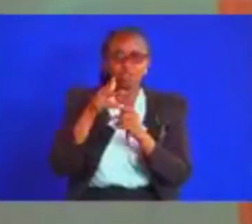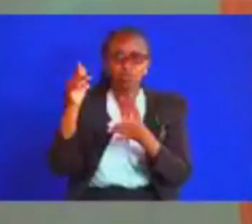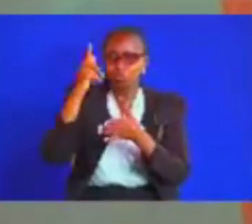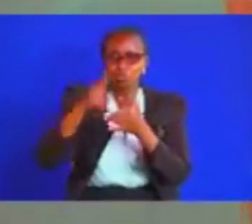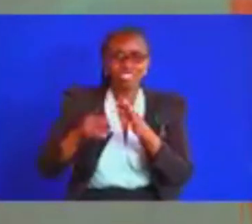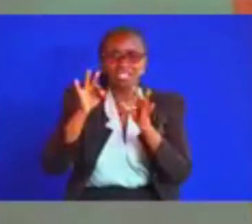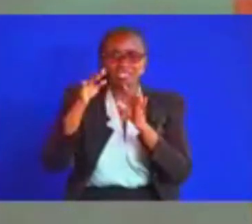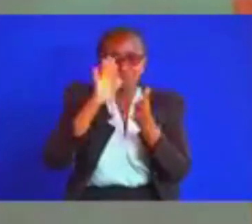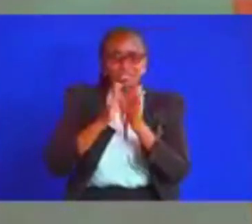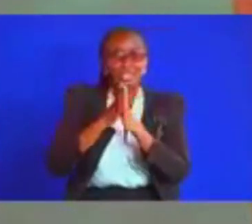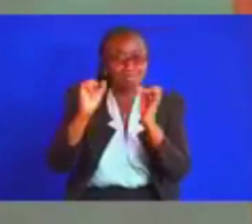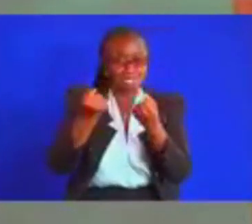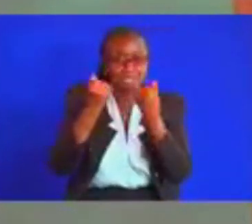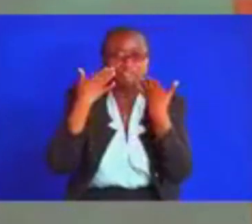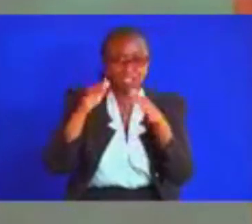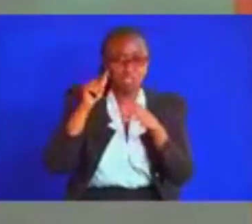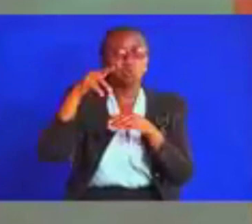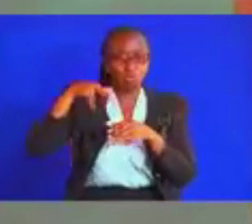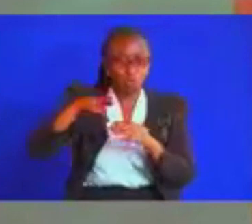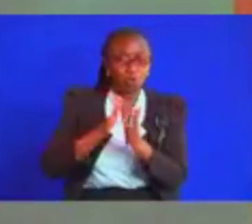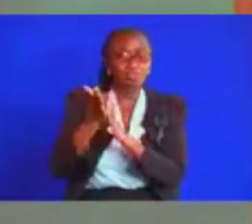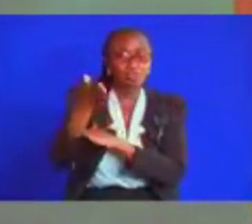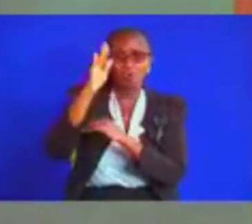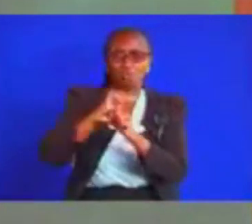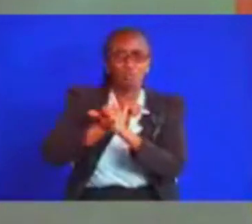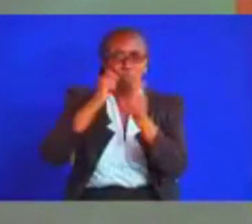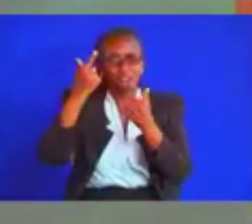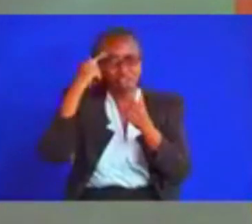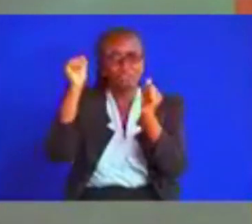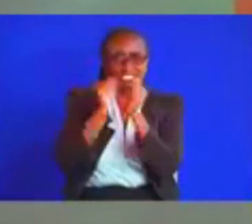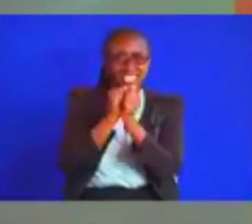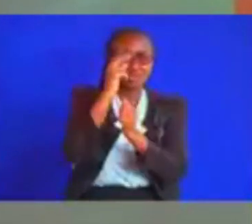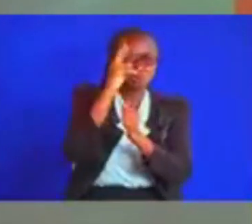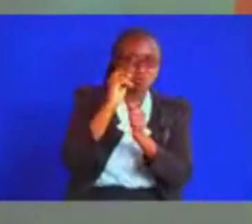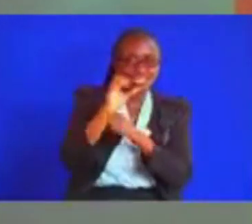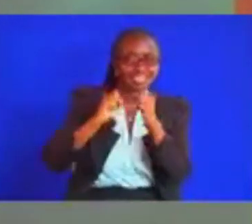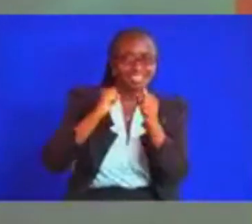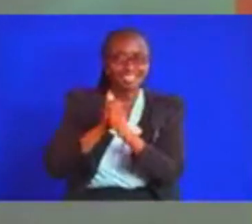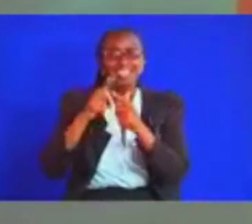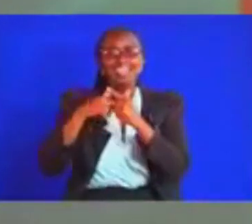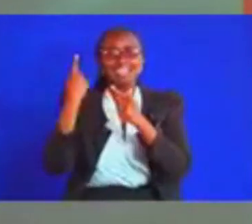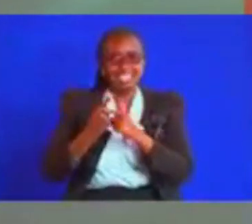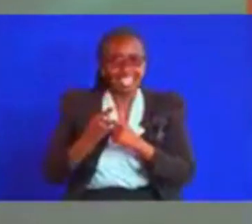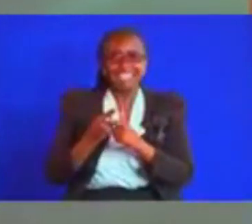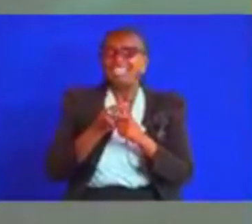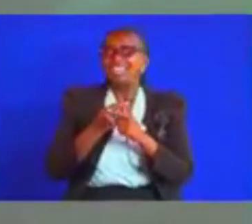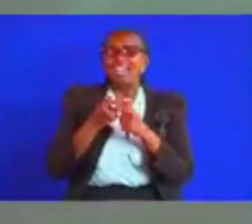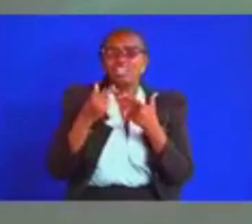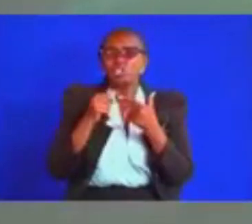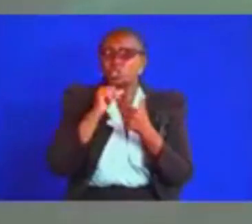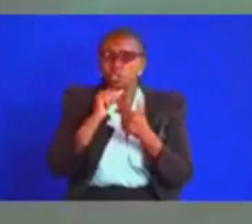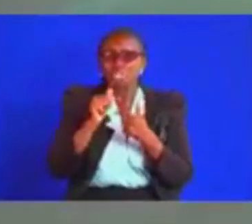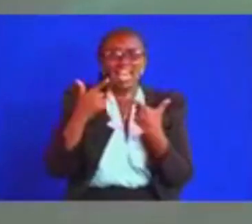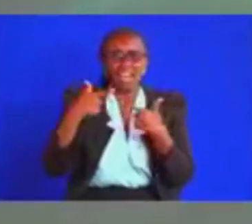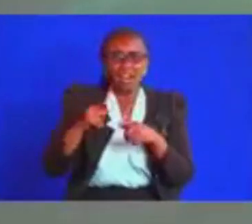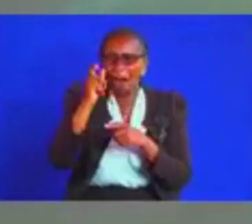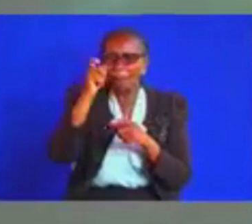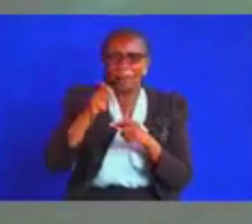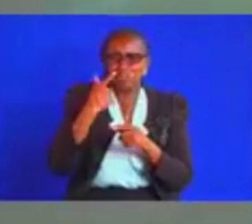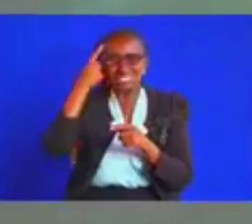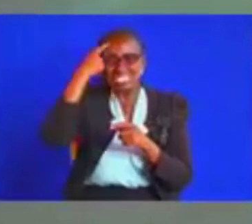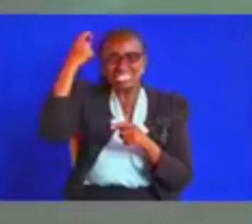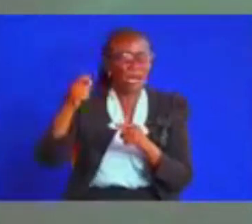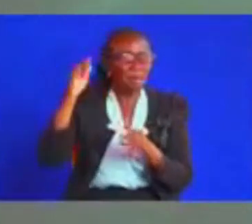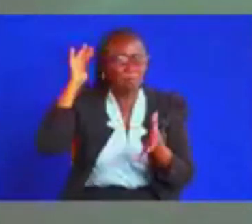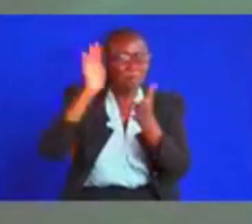been saved and you are walking with God properly for 10, 20 years, let a naive, arrogant unbeliever not